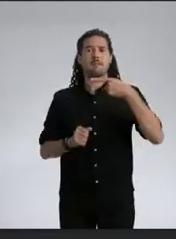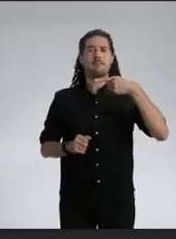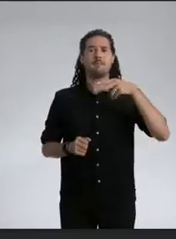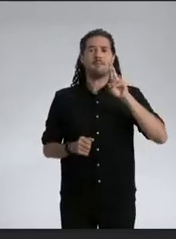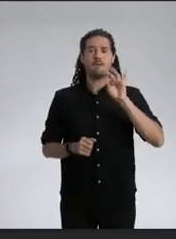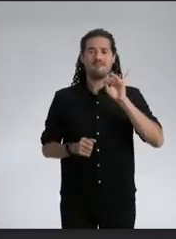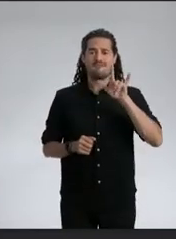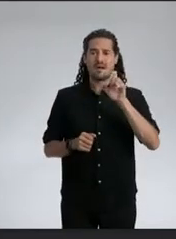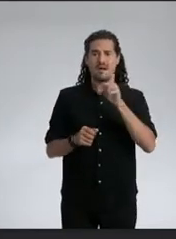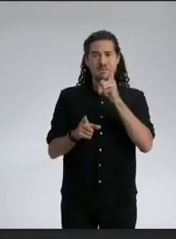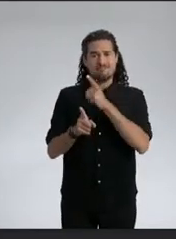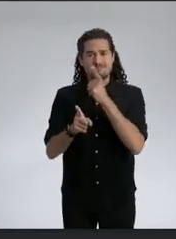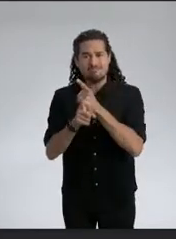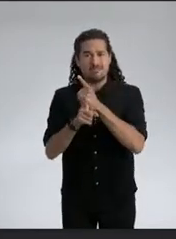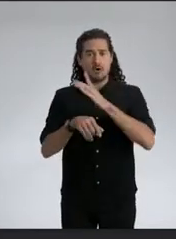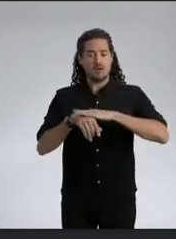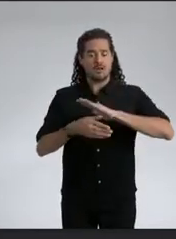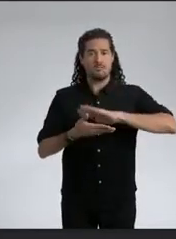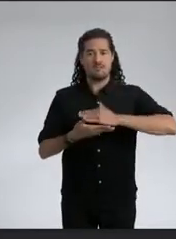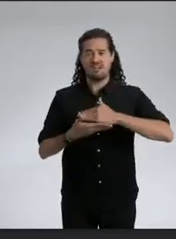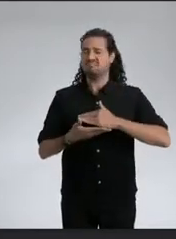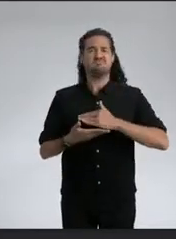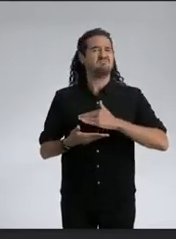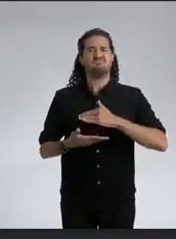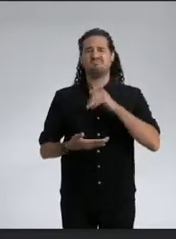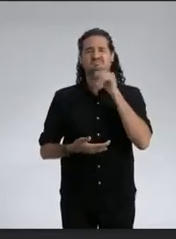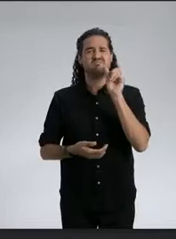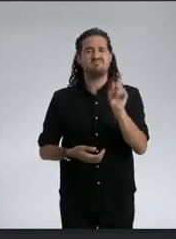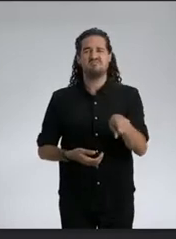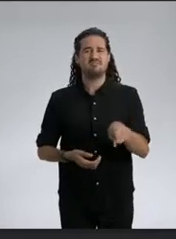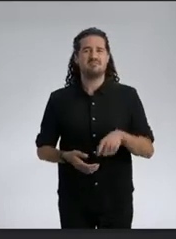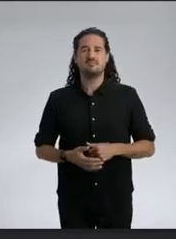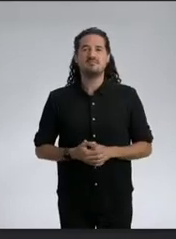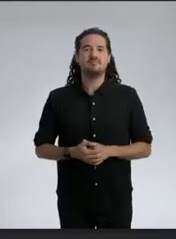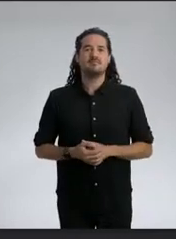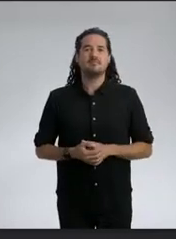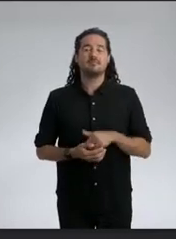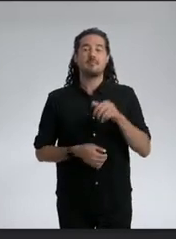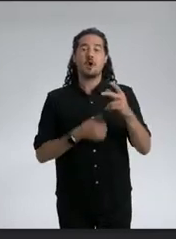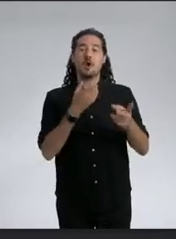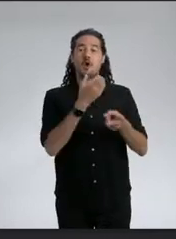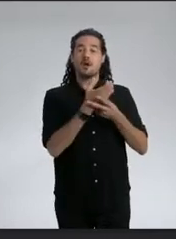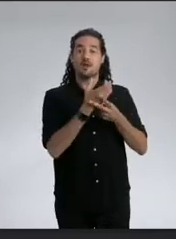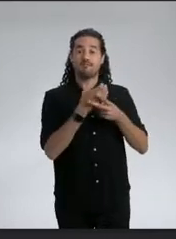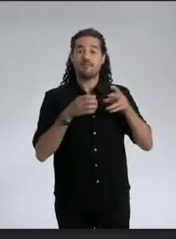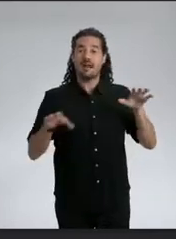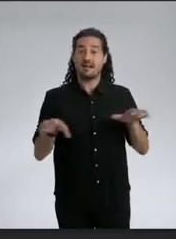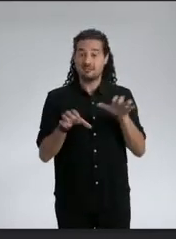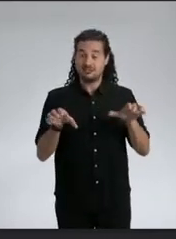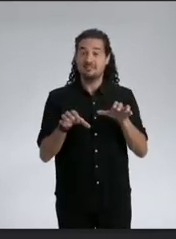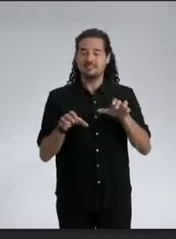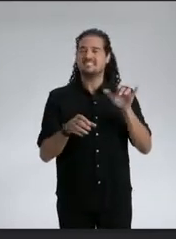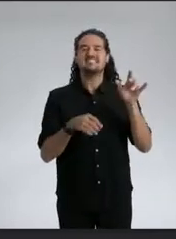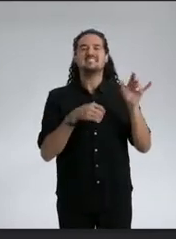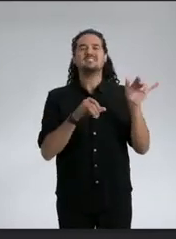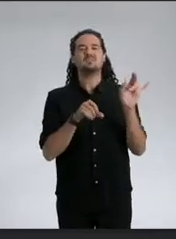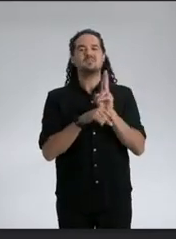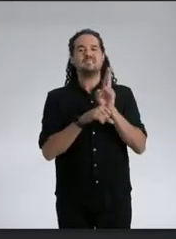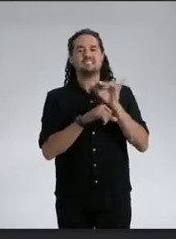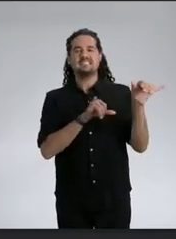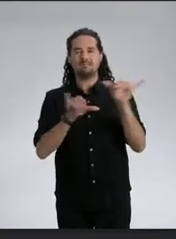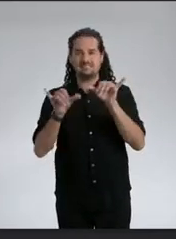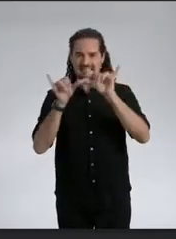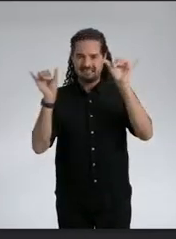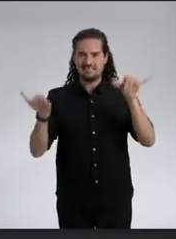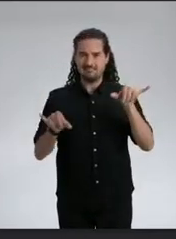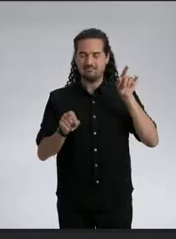Mac. The archive action in your Xcode Cloud workflow uses the same system to sign your app for distribution.